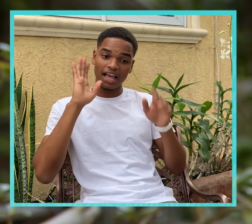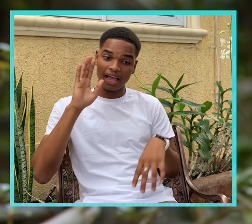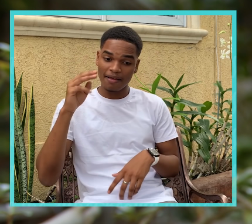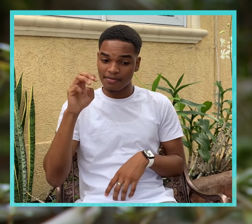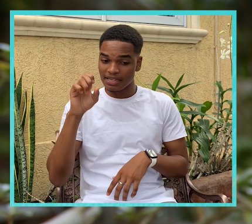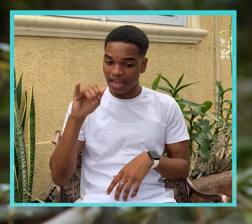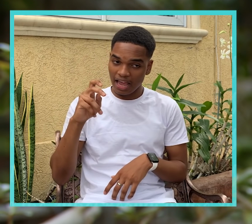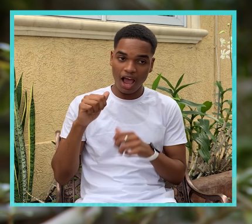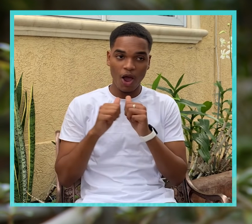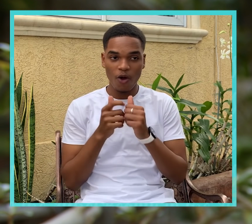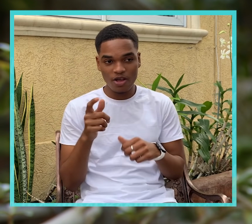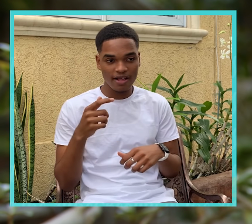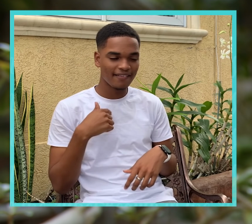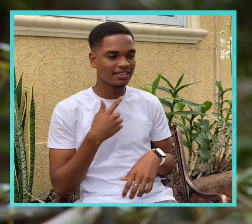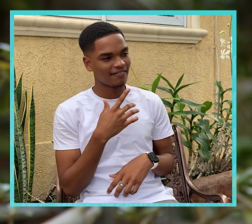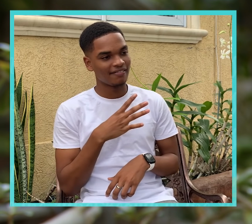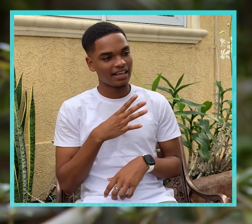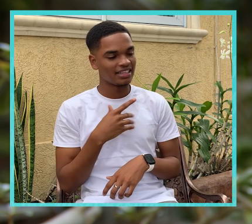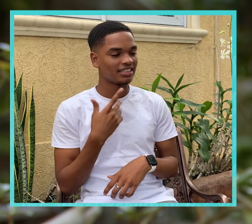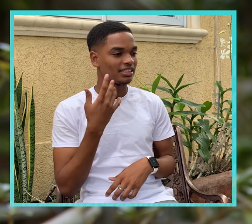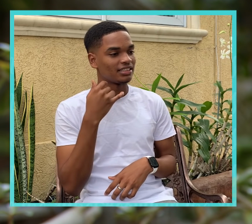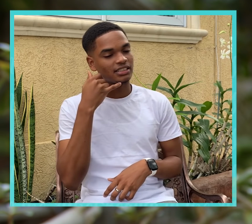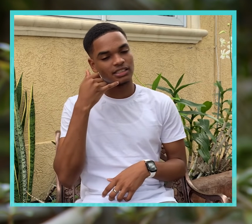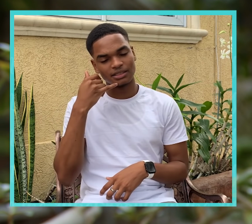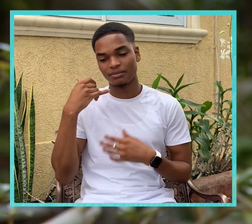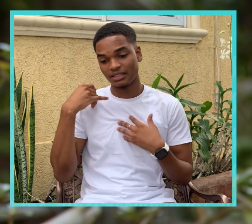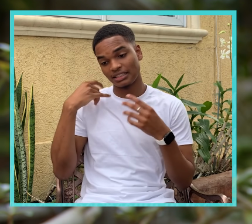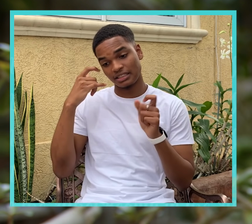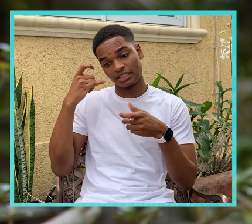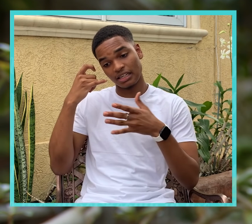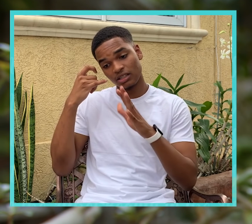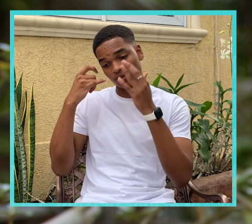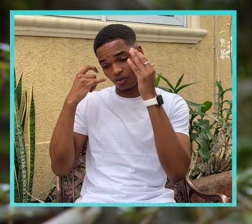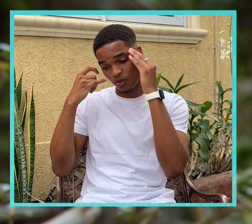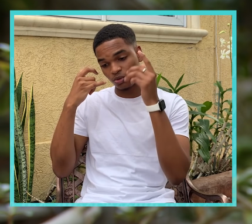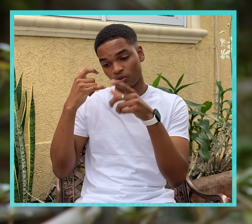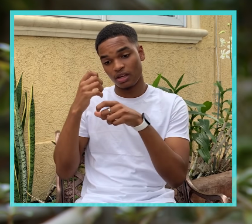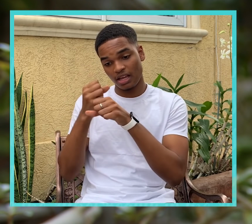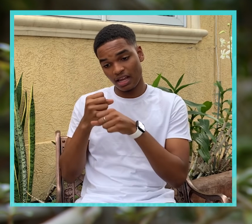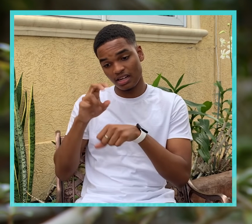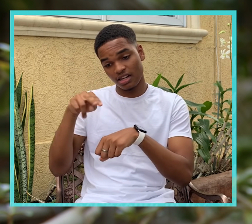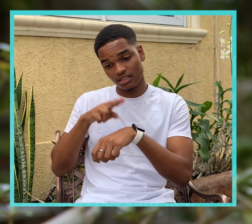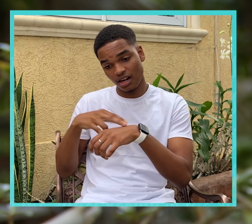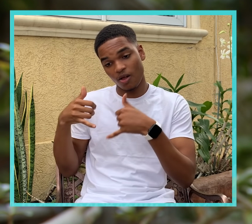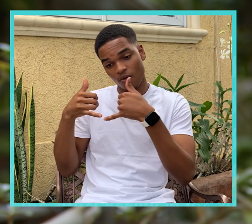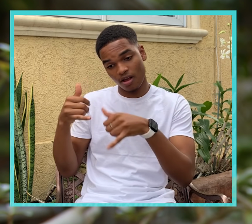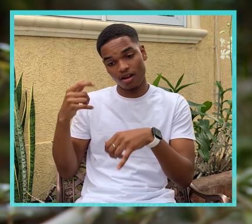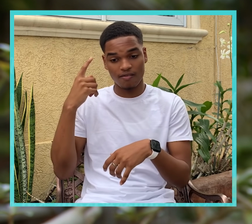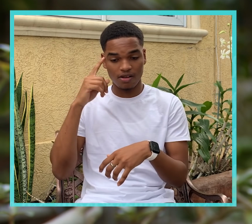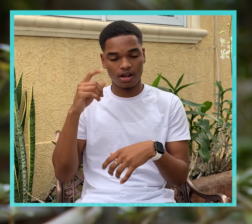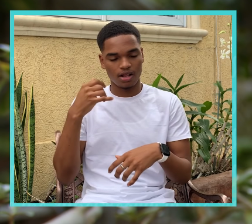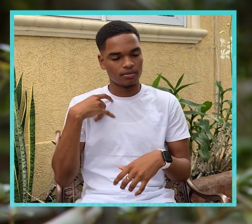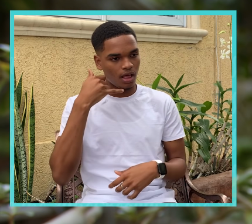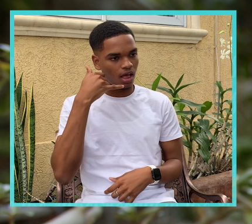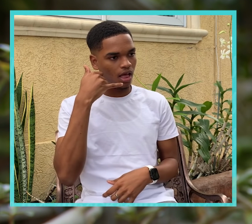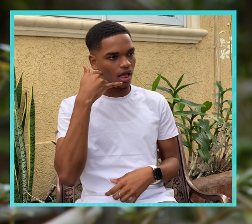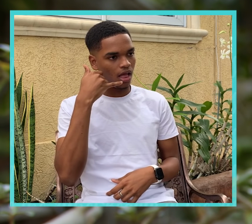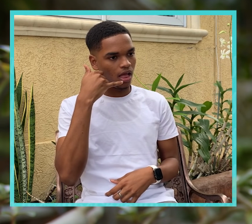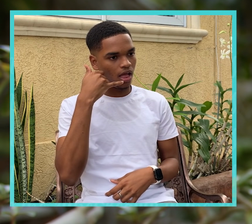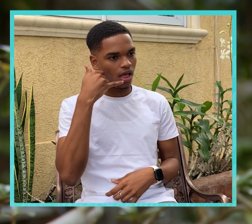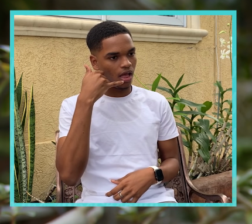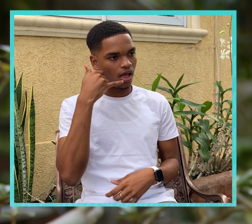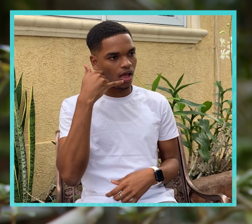I'm I'm fine. I'm like, well, I'm just like to let you know that you've been conferred a national award in order of distinction. And I